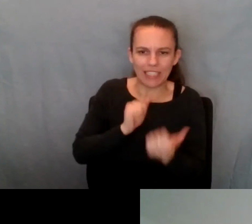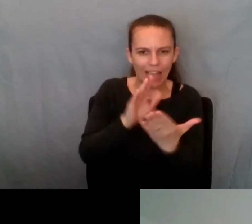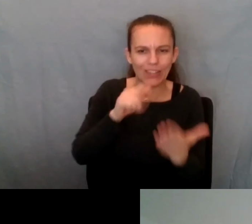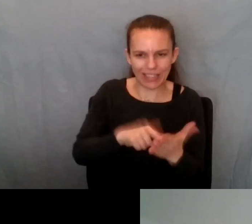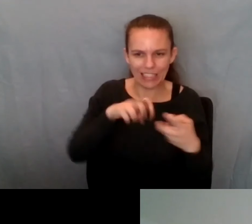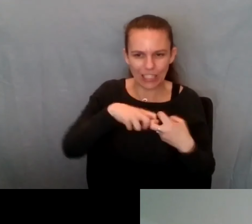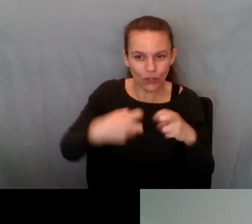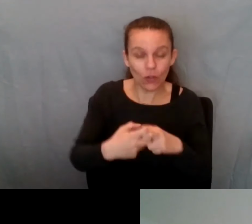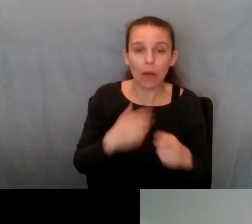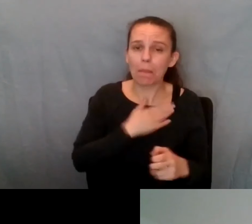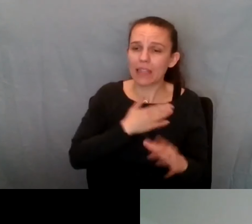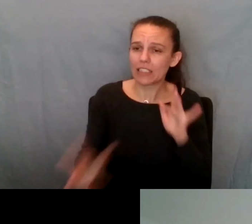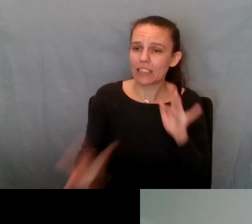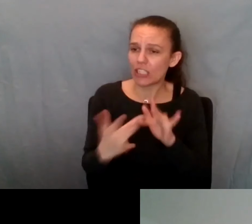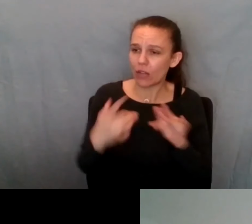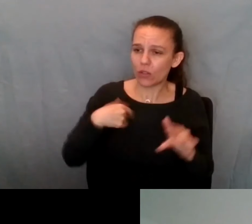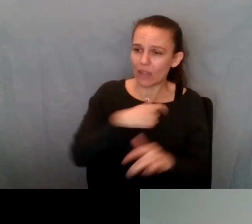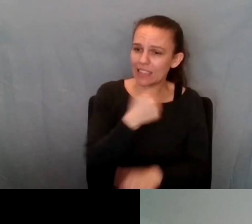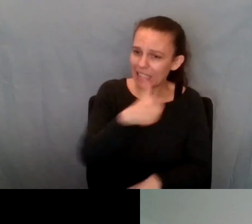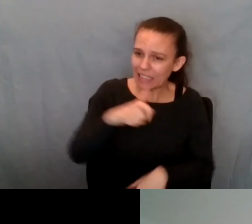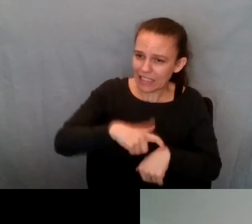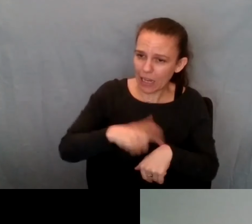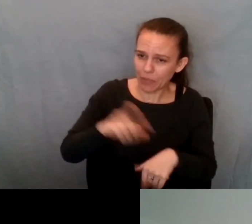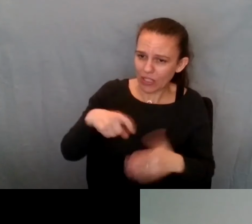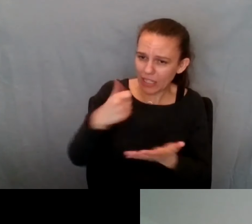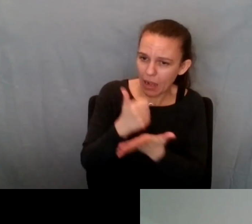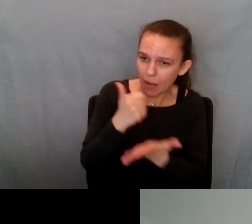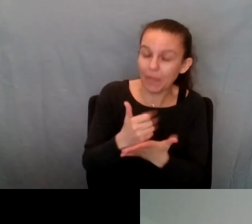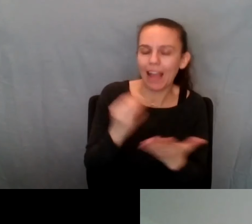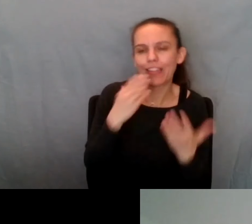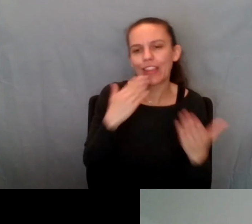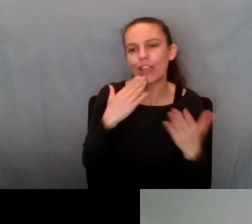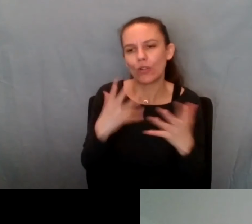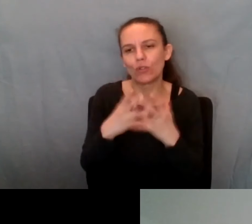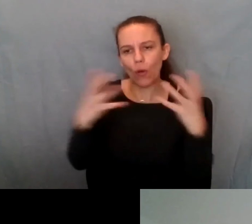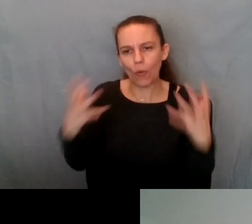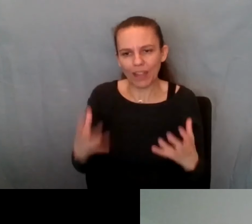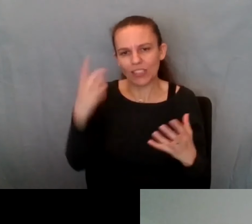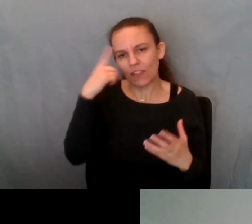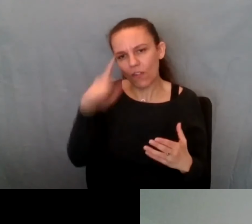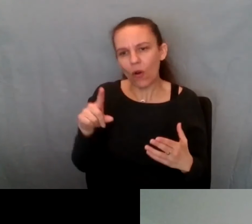to us anytime you need help. And thank you so much for